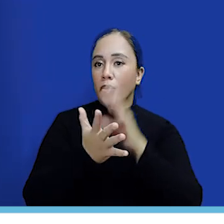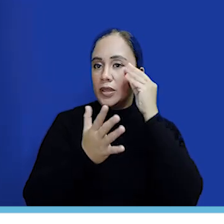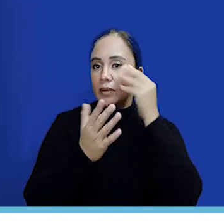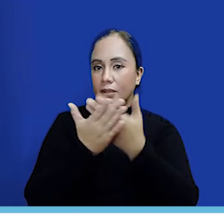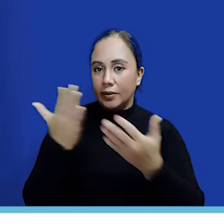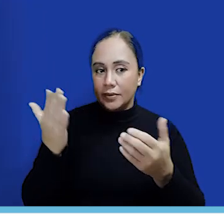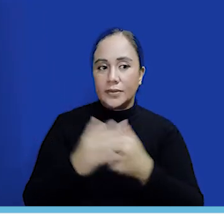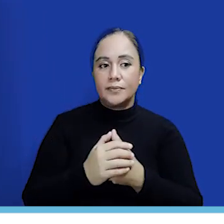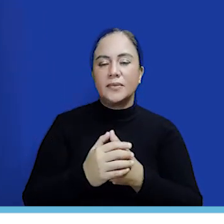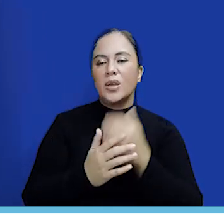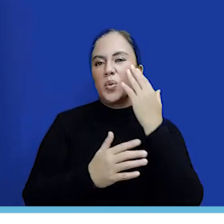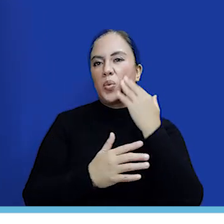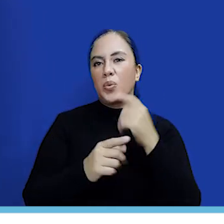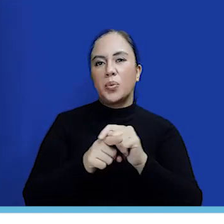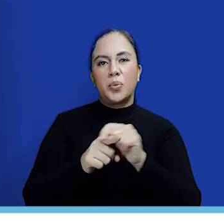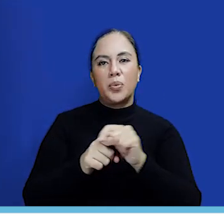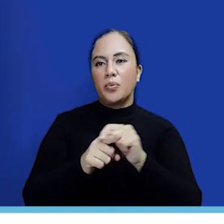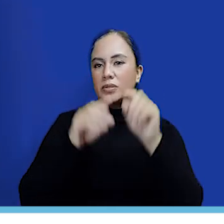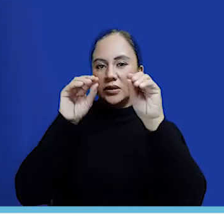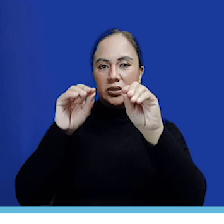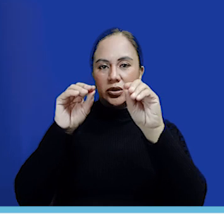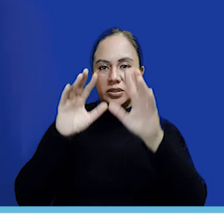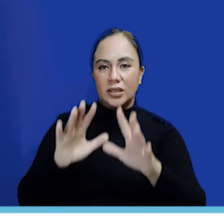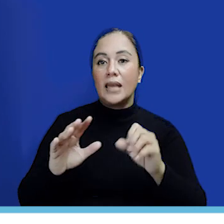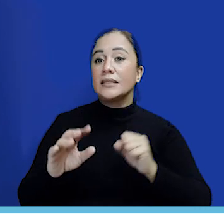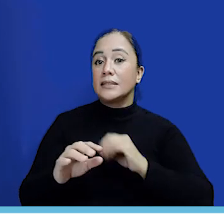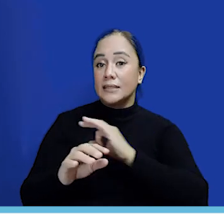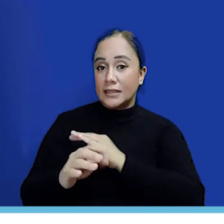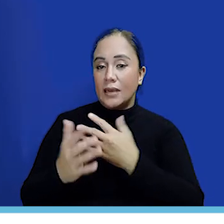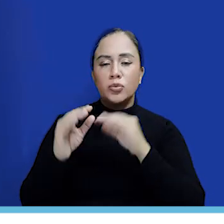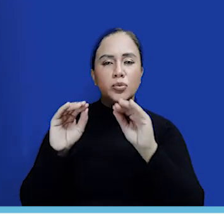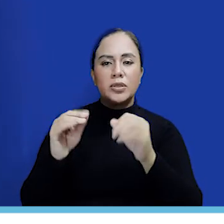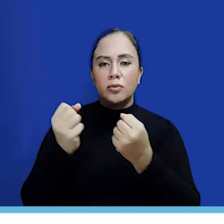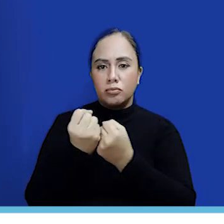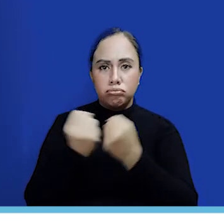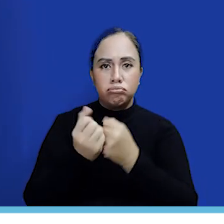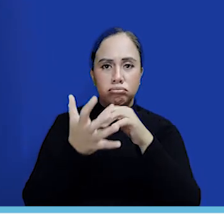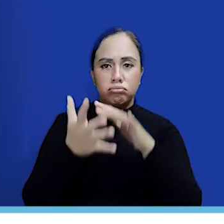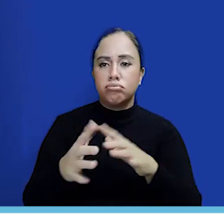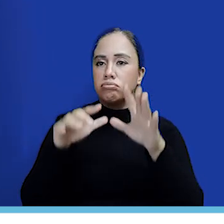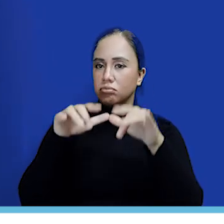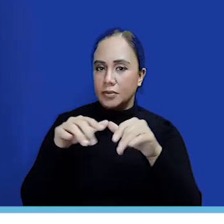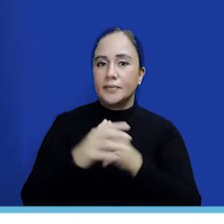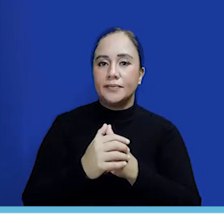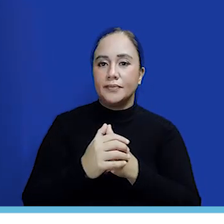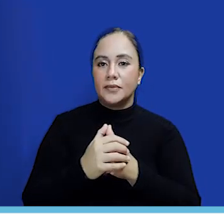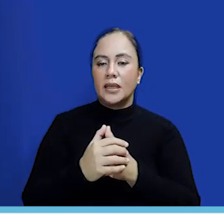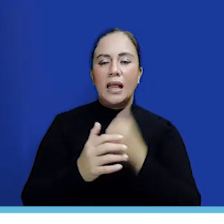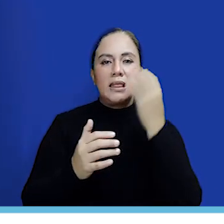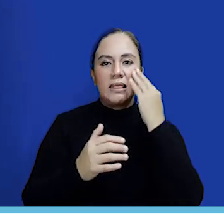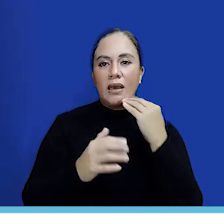learning materials, lack of capacity of teaching and non-teaching staff to teach and support learners with